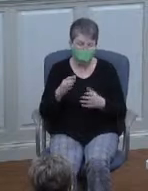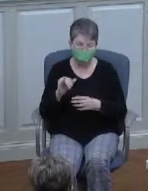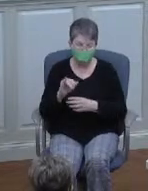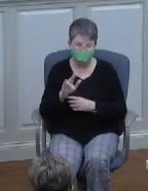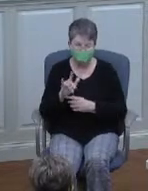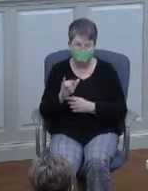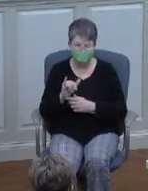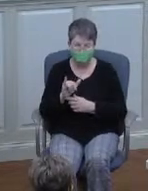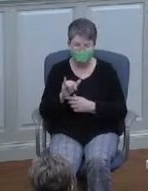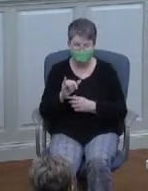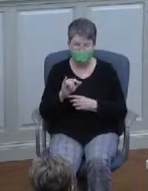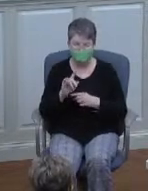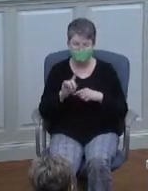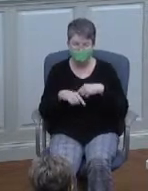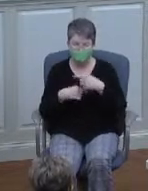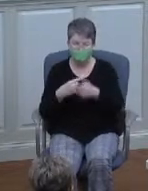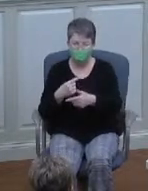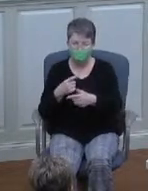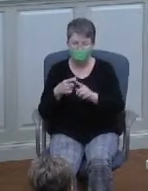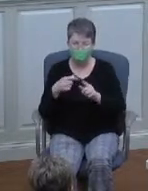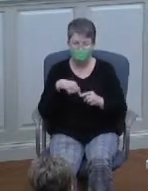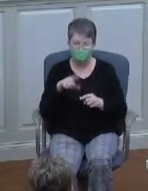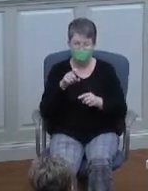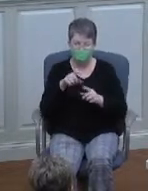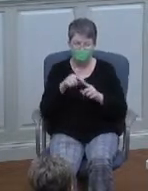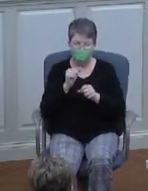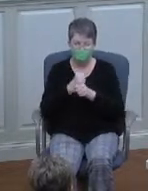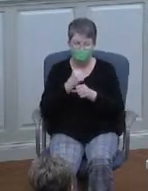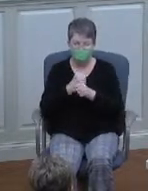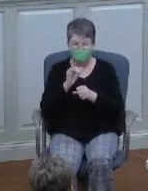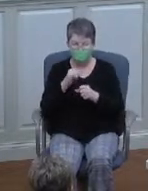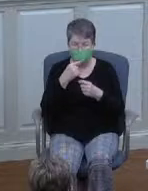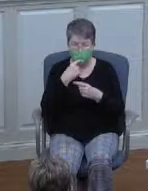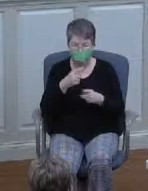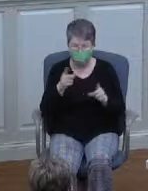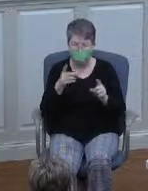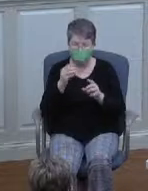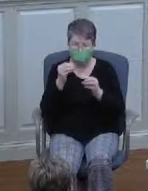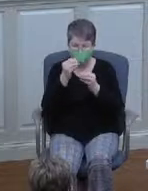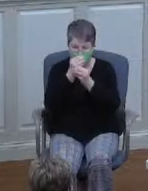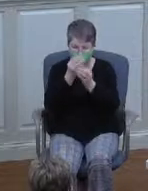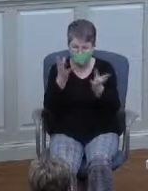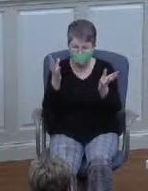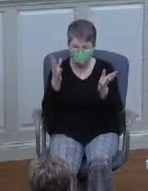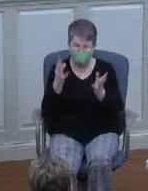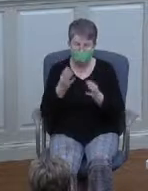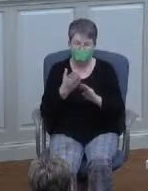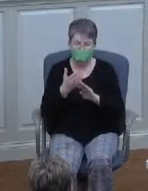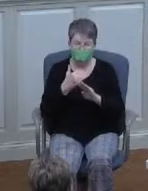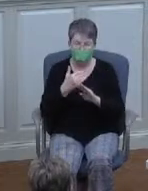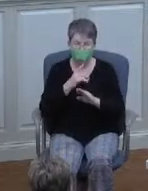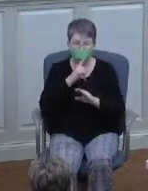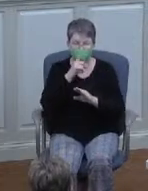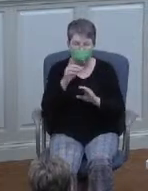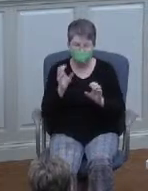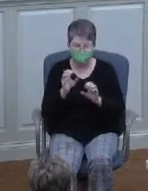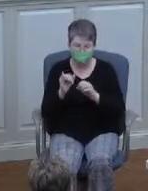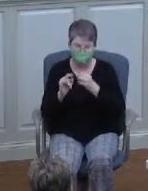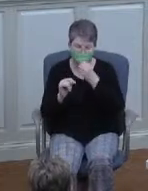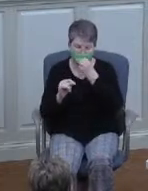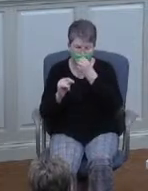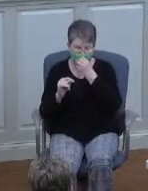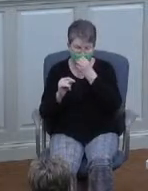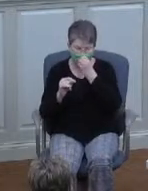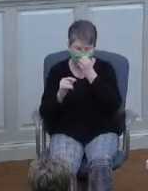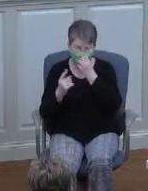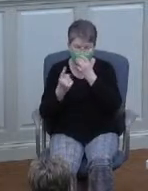July turnover. But we will need to make that announcement and communicate outwardly before we actually do that. And it